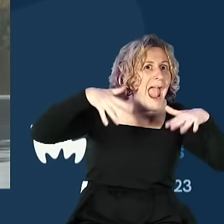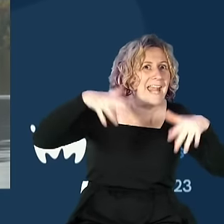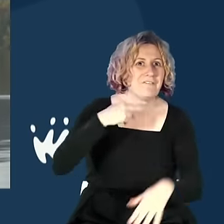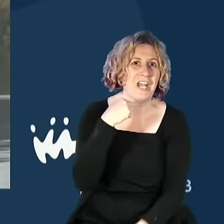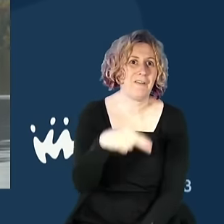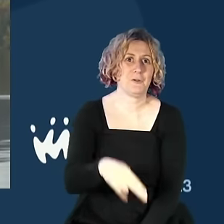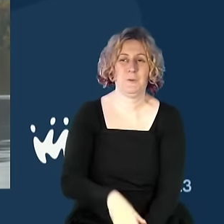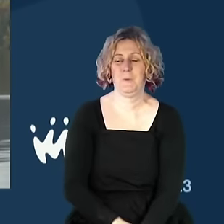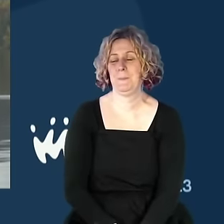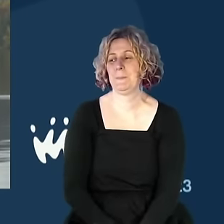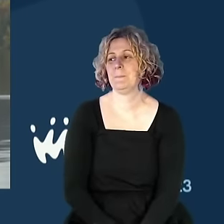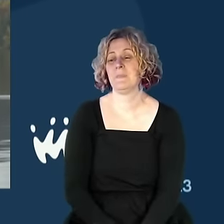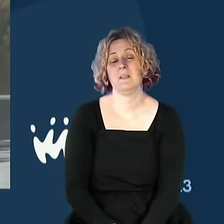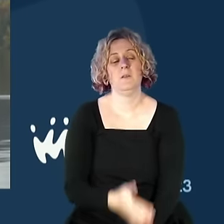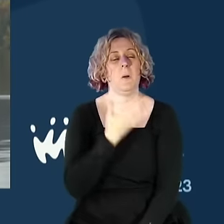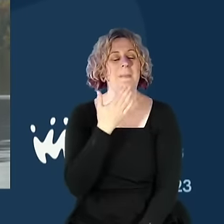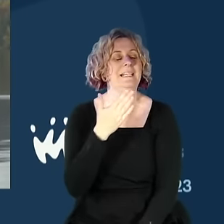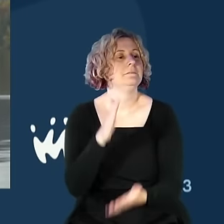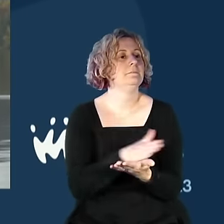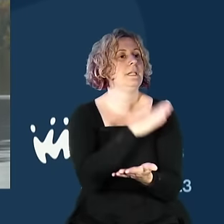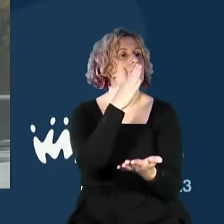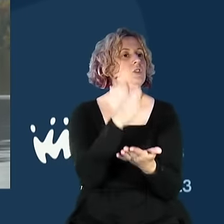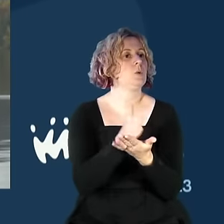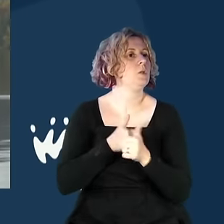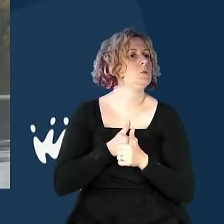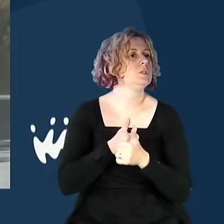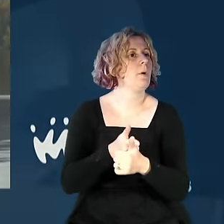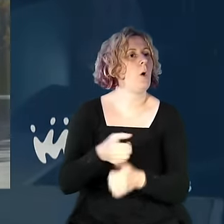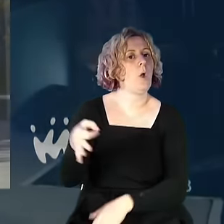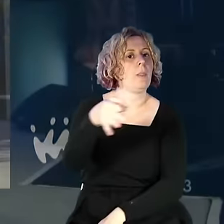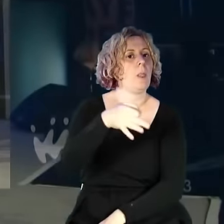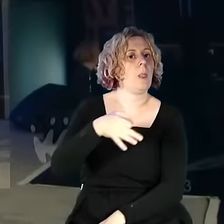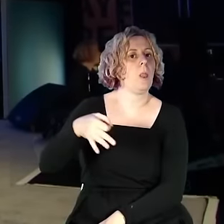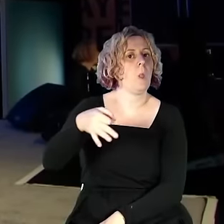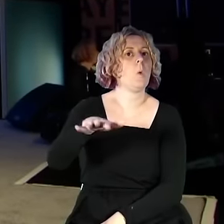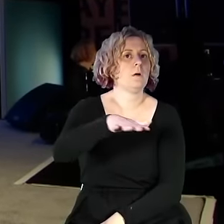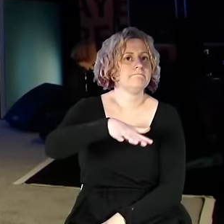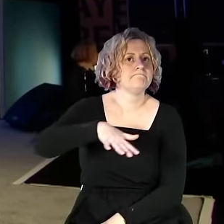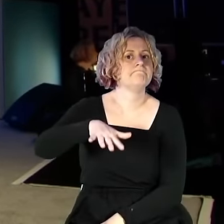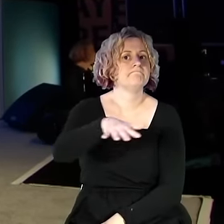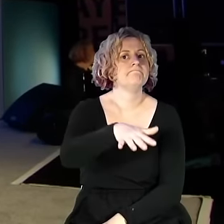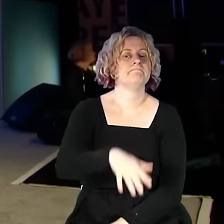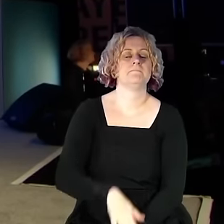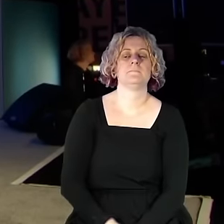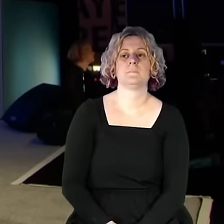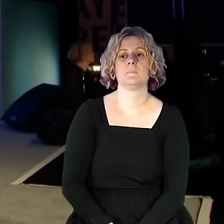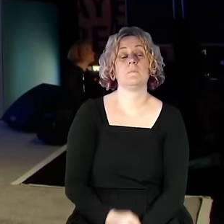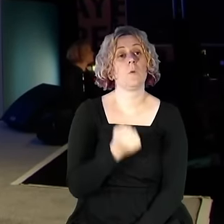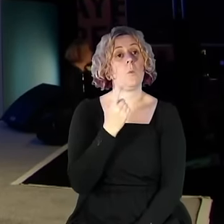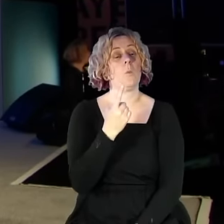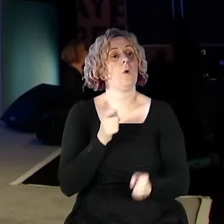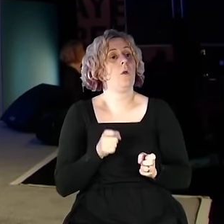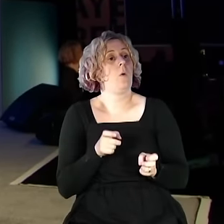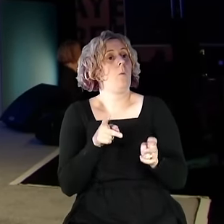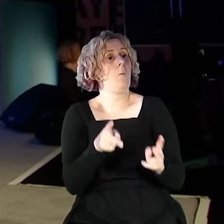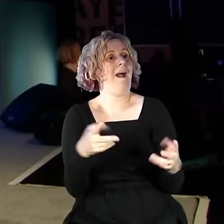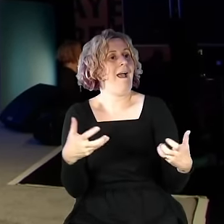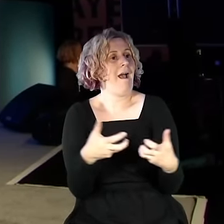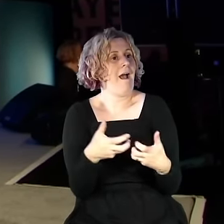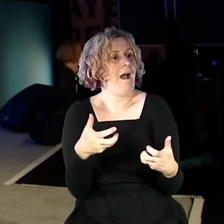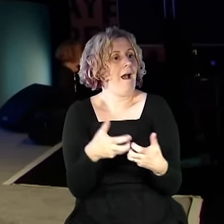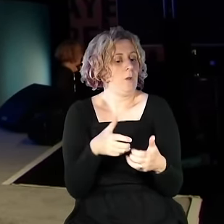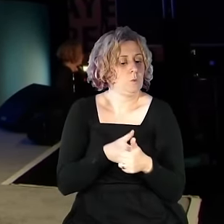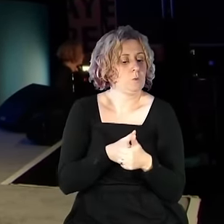do support the local Keswick during your stay. One other way of supporting the town of Keswick is by donating to